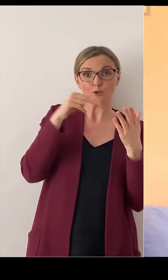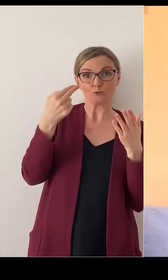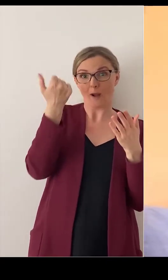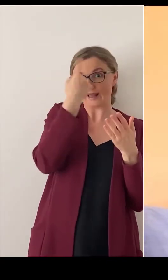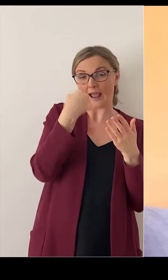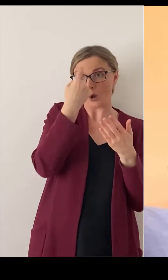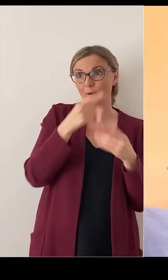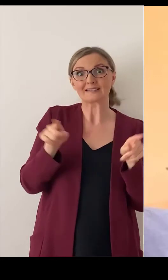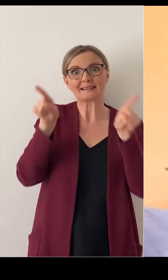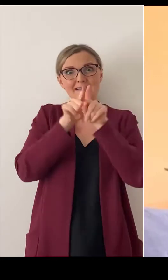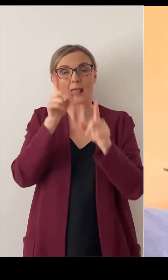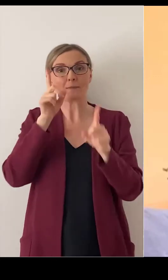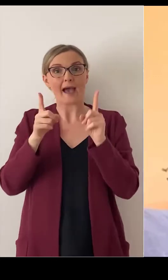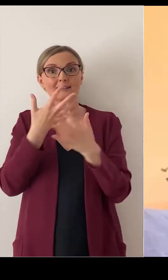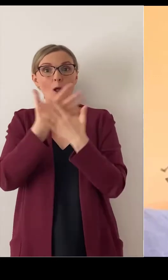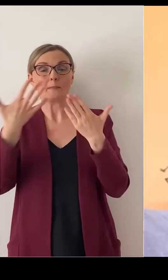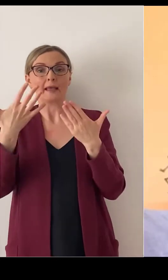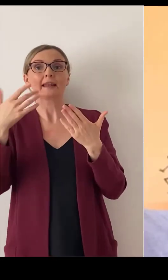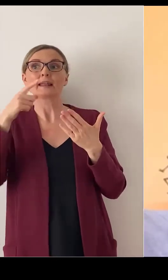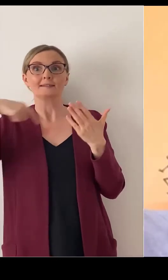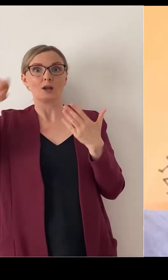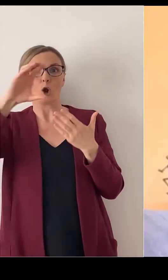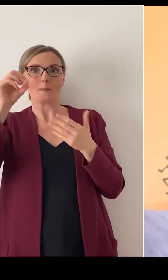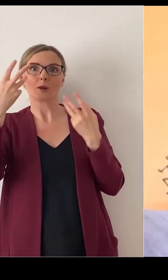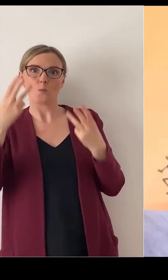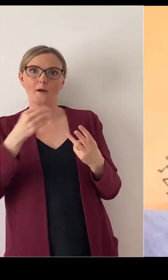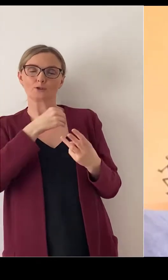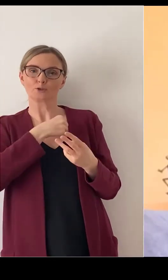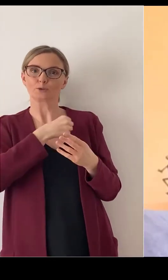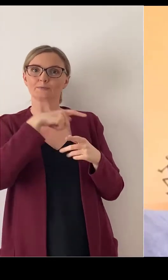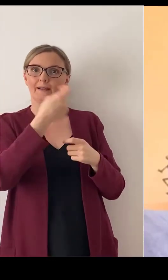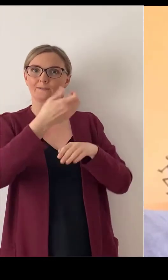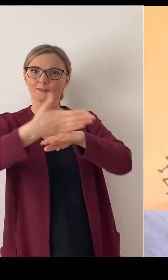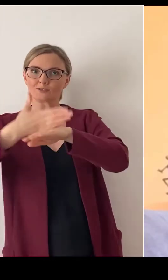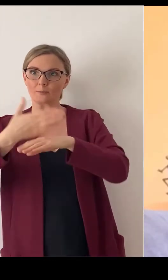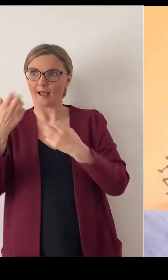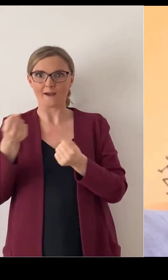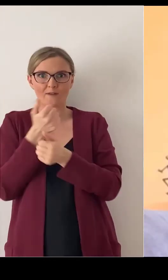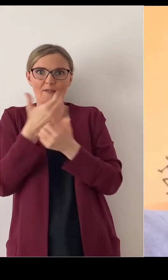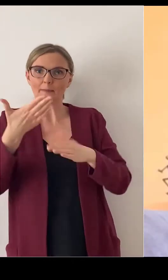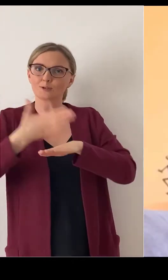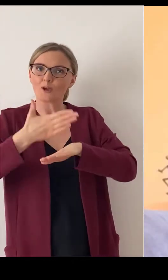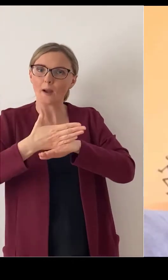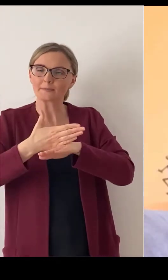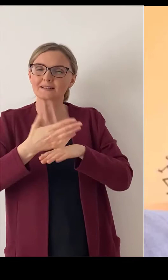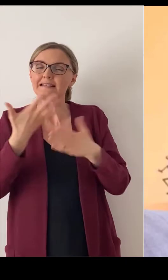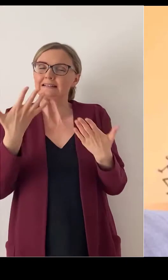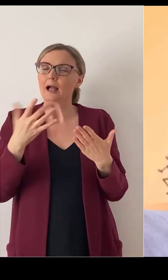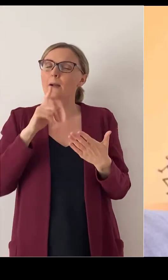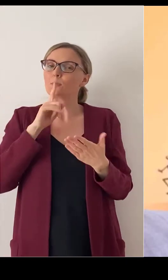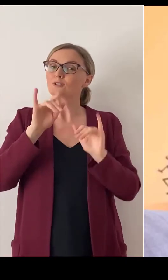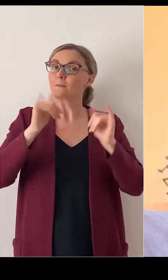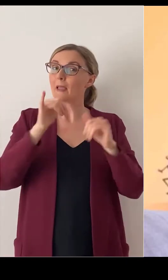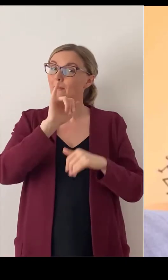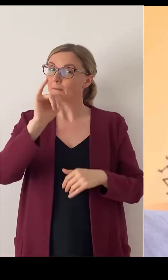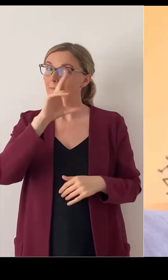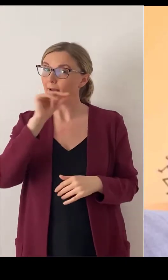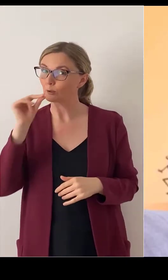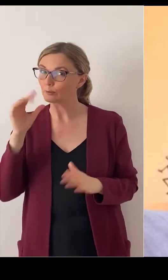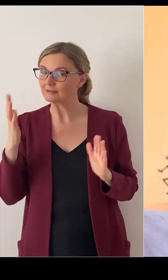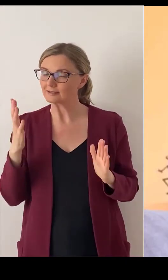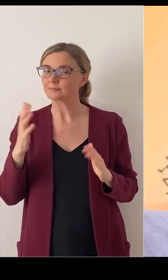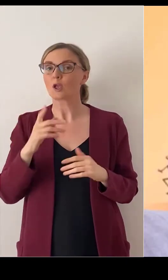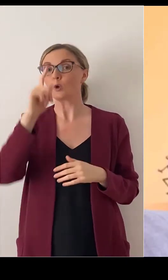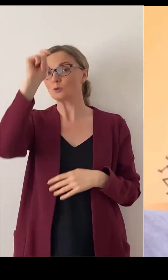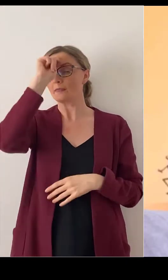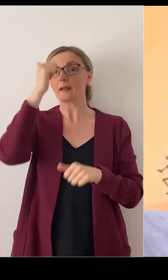hire. But there is possibly a bad news. So think about a guy, only wage